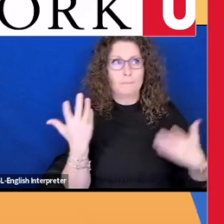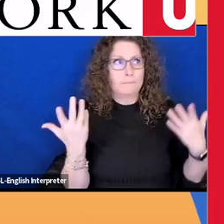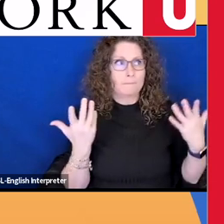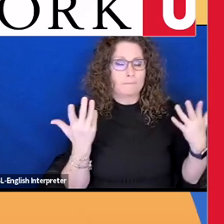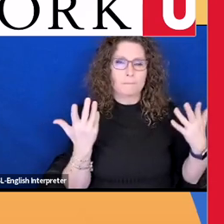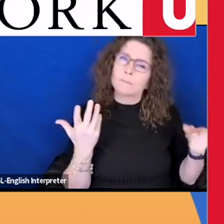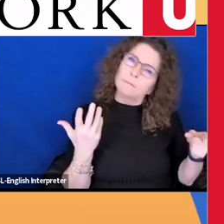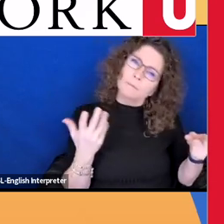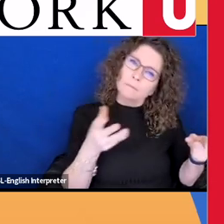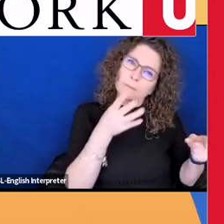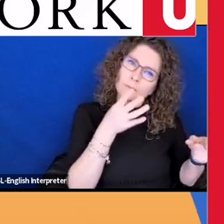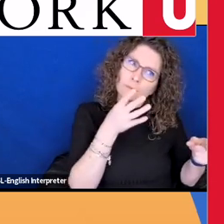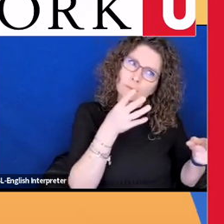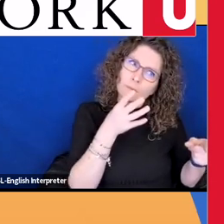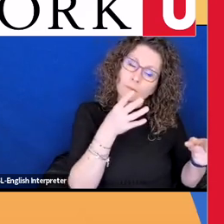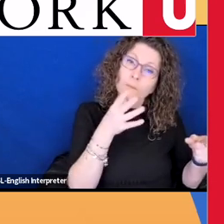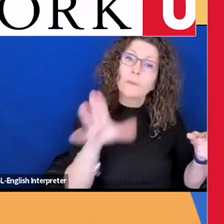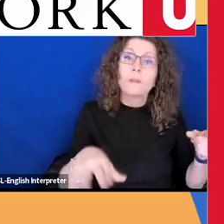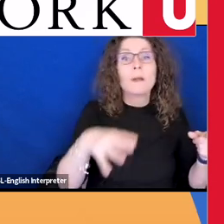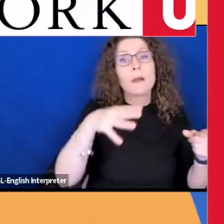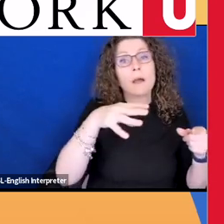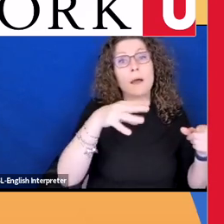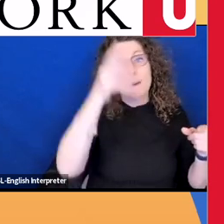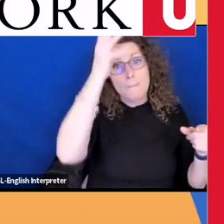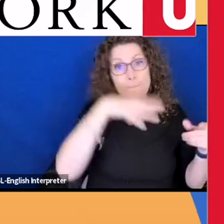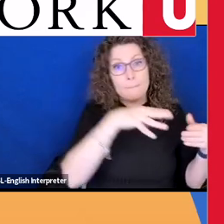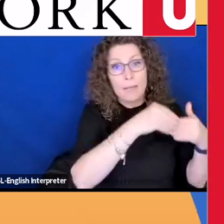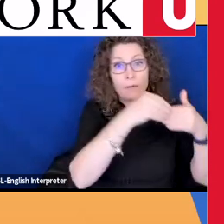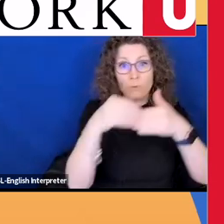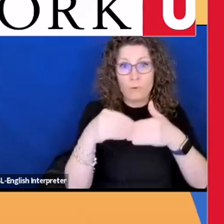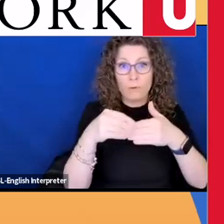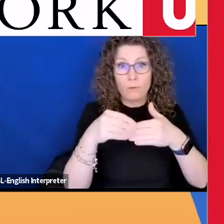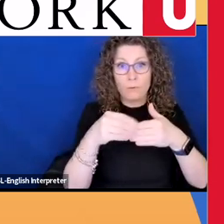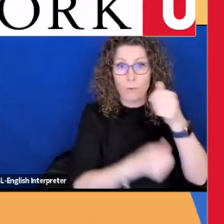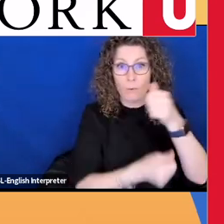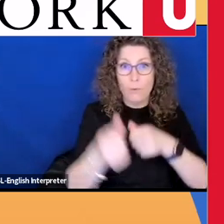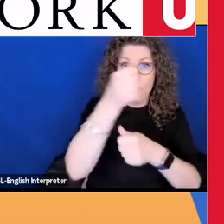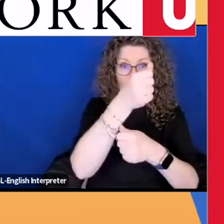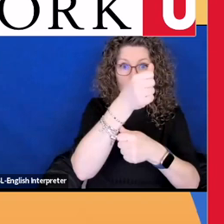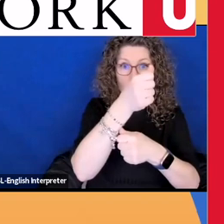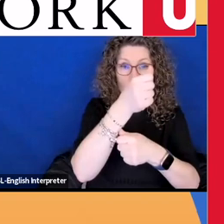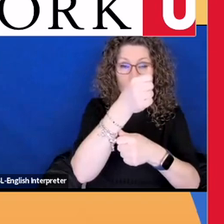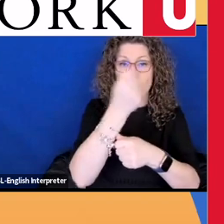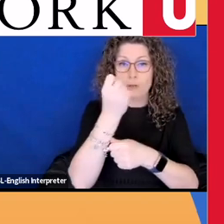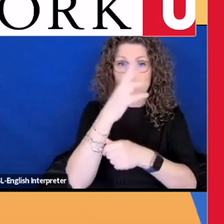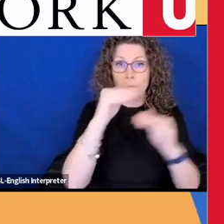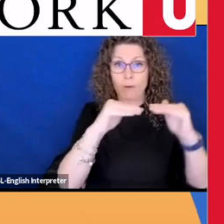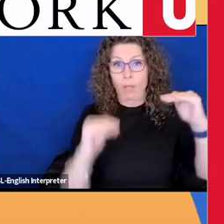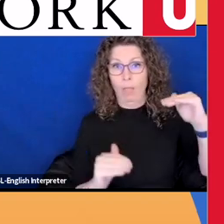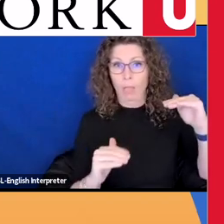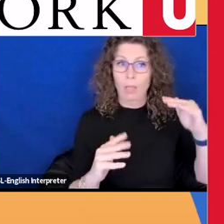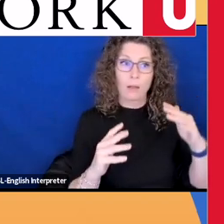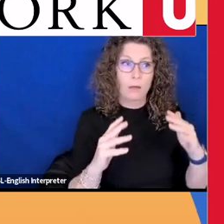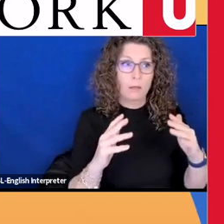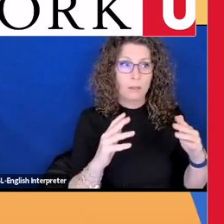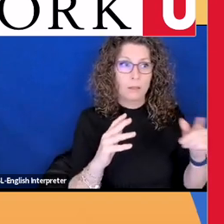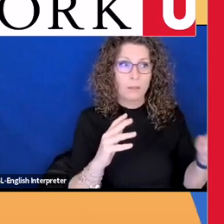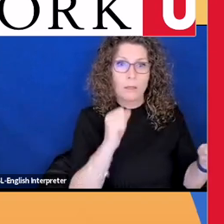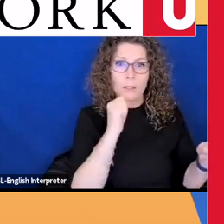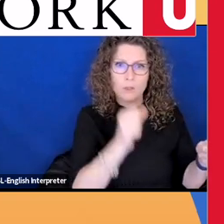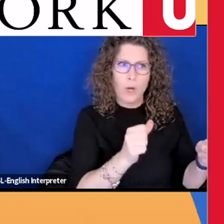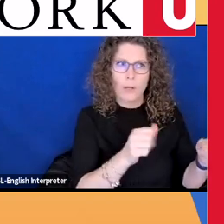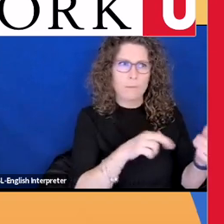mother's criticisms of patriarchal orders and gender inequality would not also represent the end of her love for